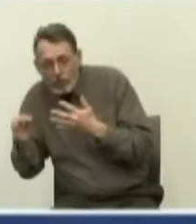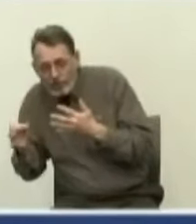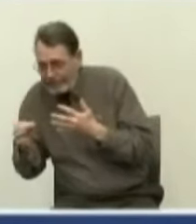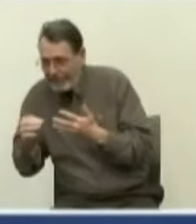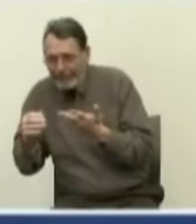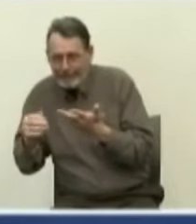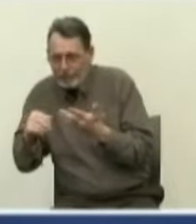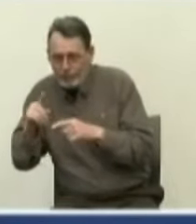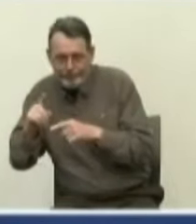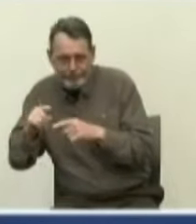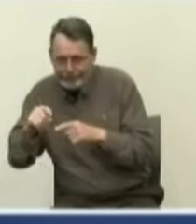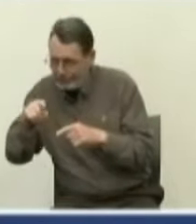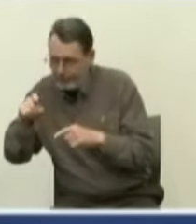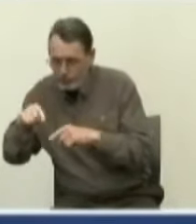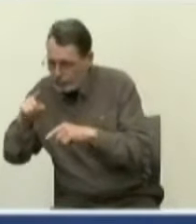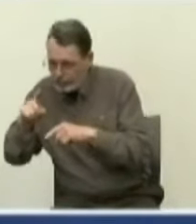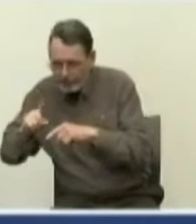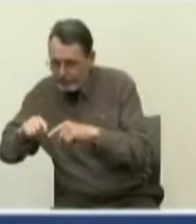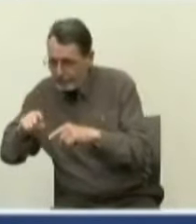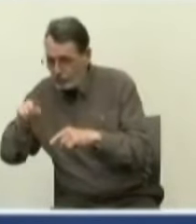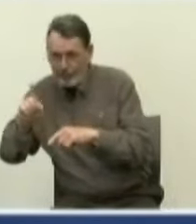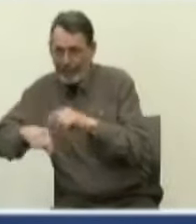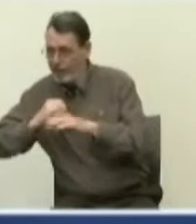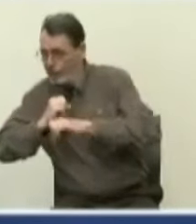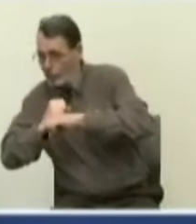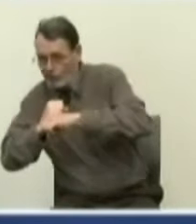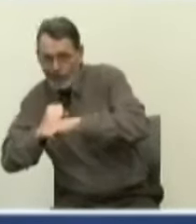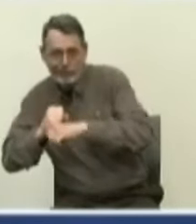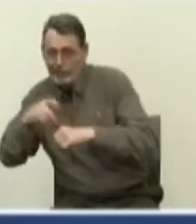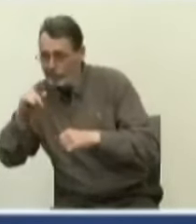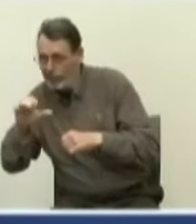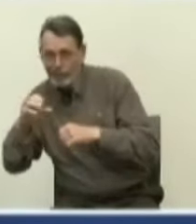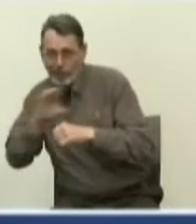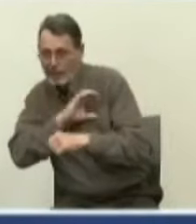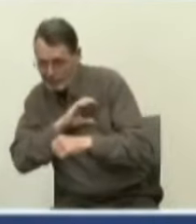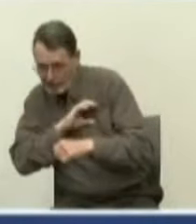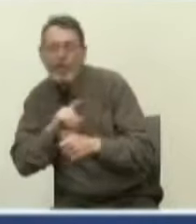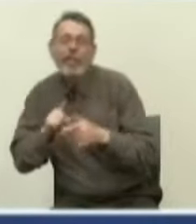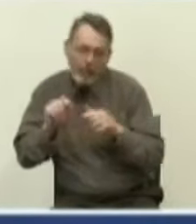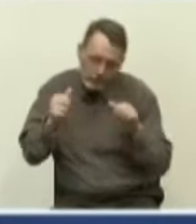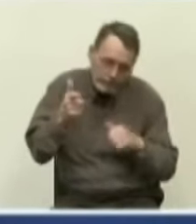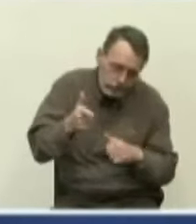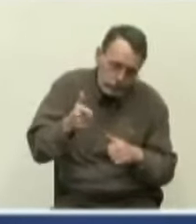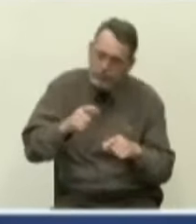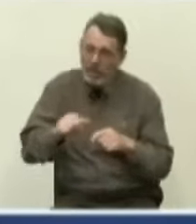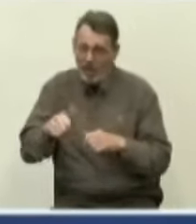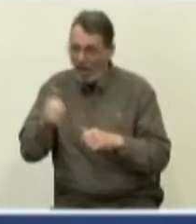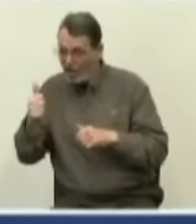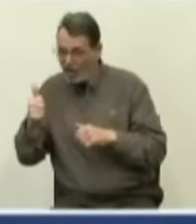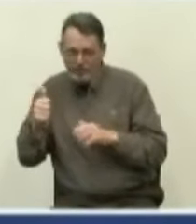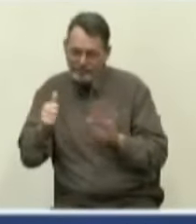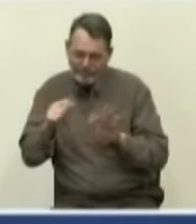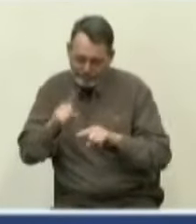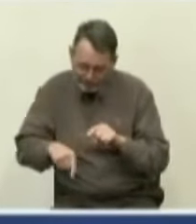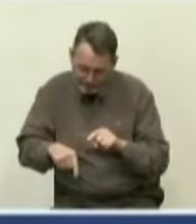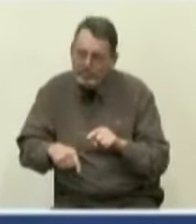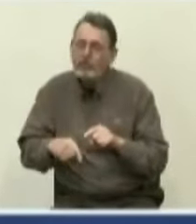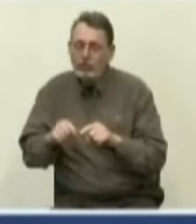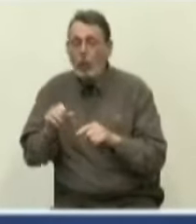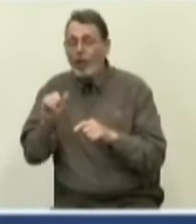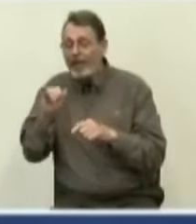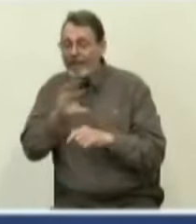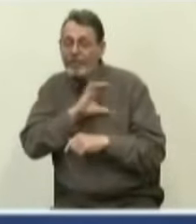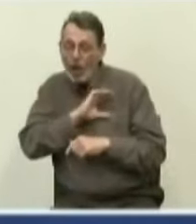protect the public and police officers. In summary, an officer is authorized to use deadly force when the officer